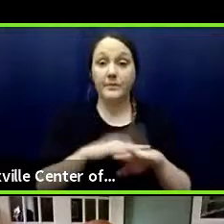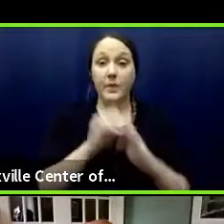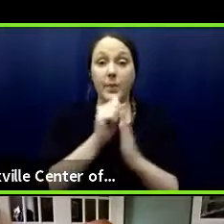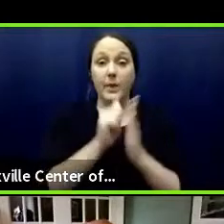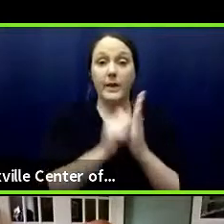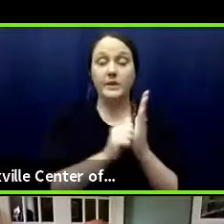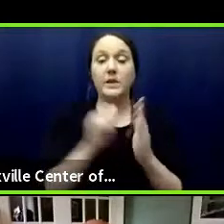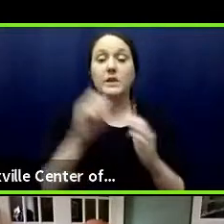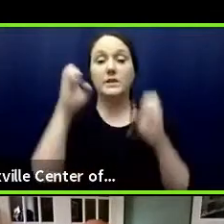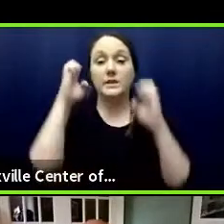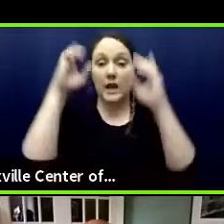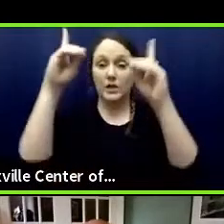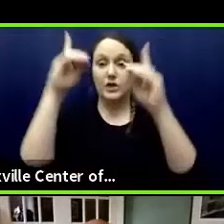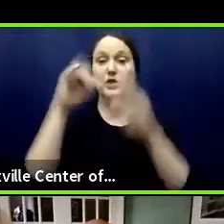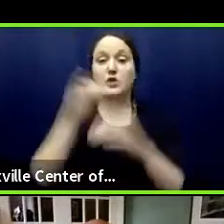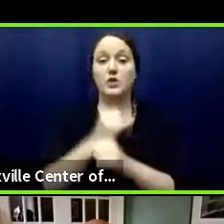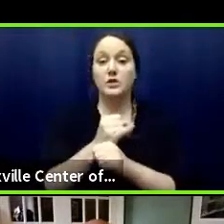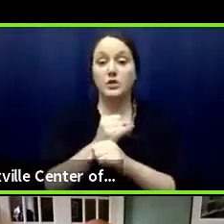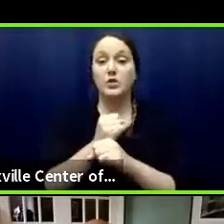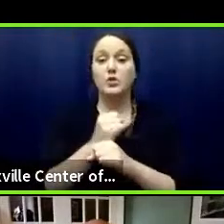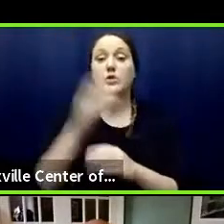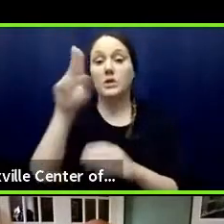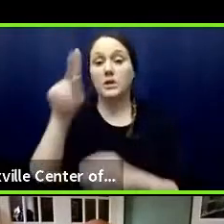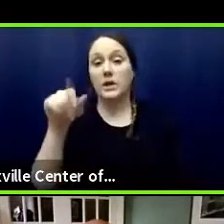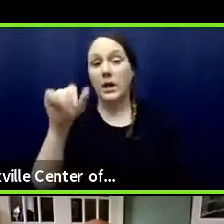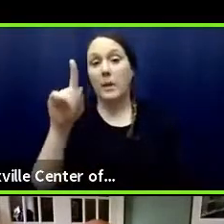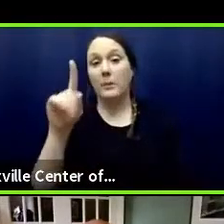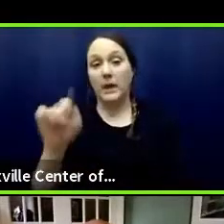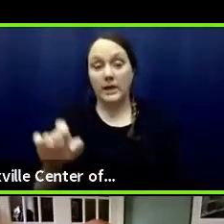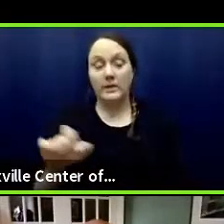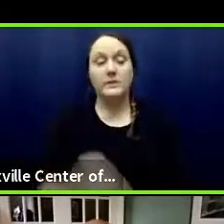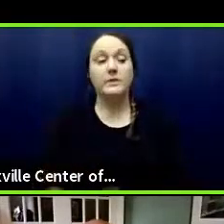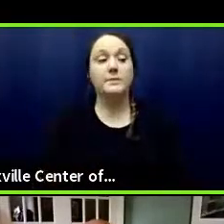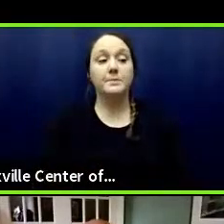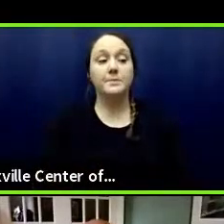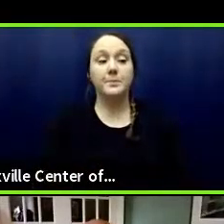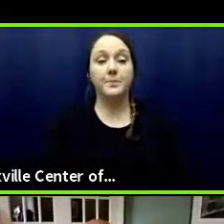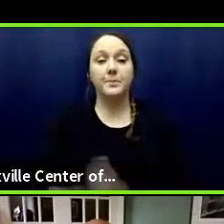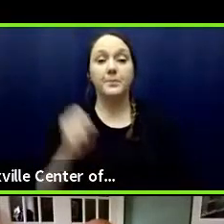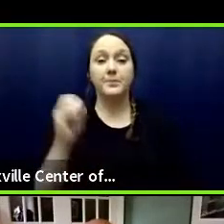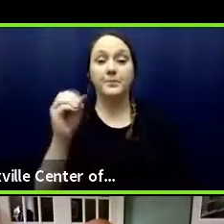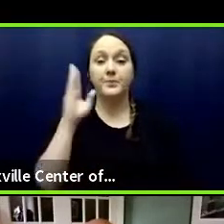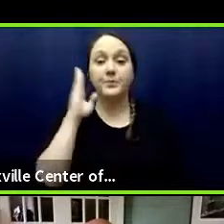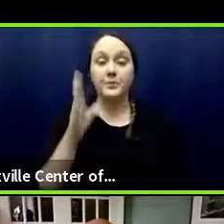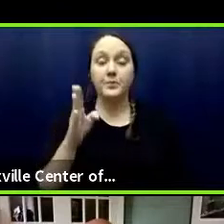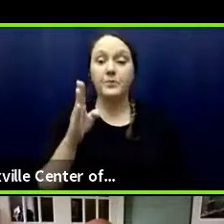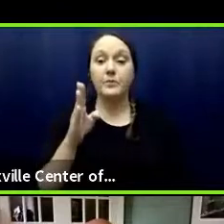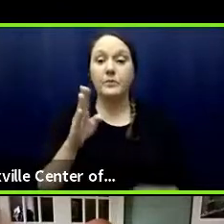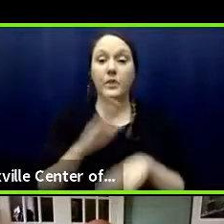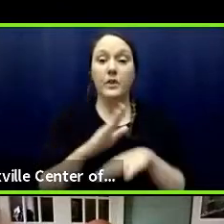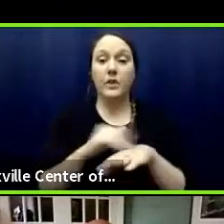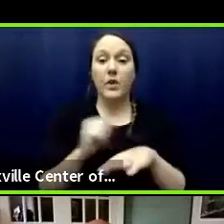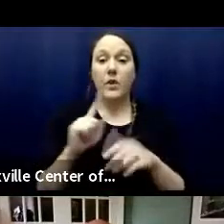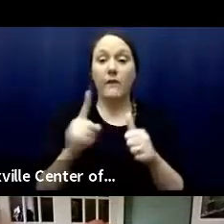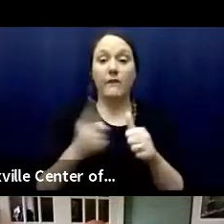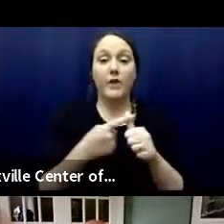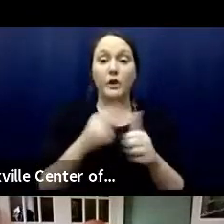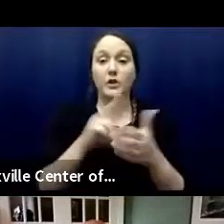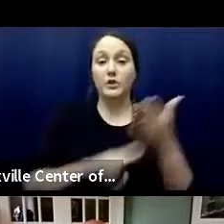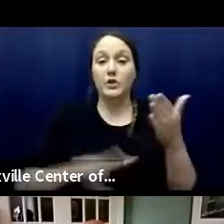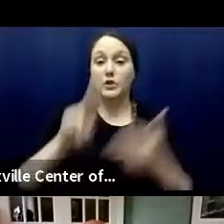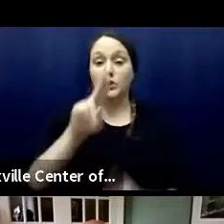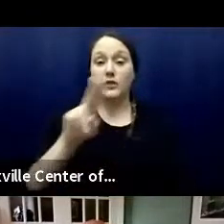is going to be our educational institution updates. And so we're going to call first on the University of Tennessee.